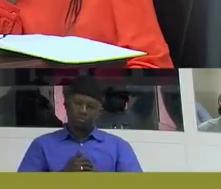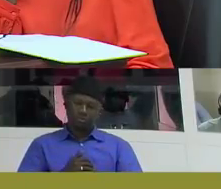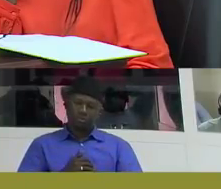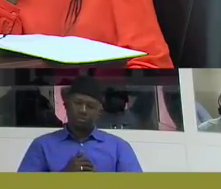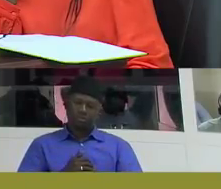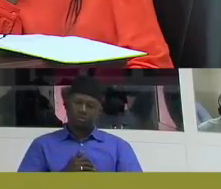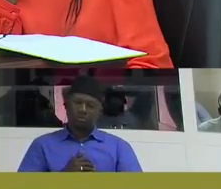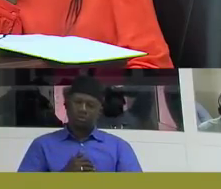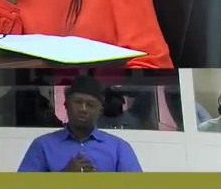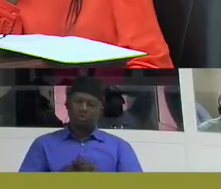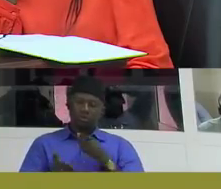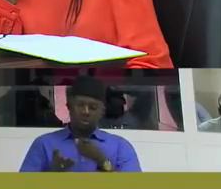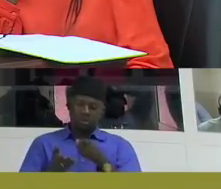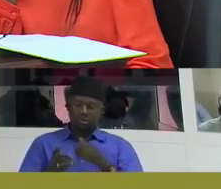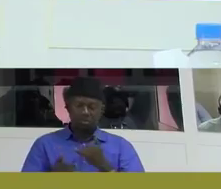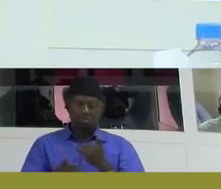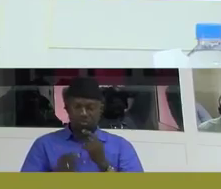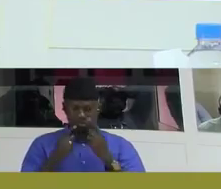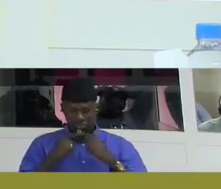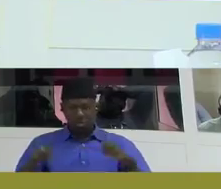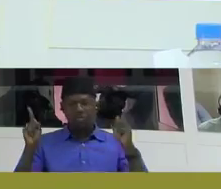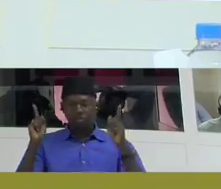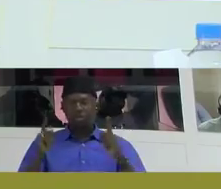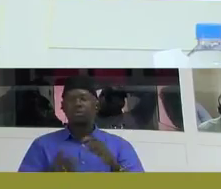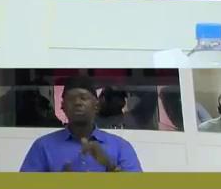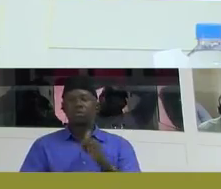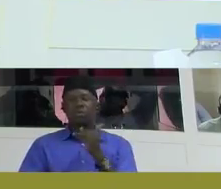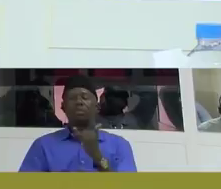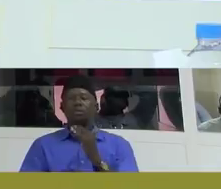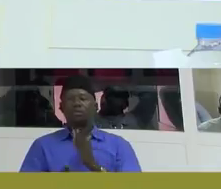So this was a publication, yes? Yes, and